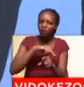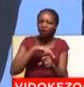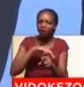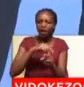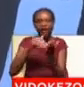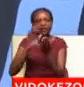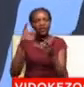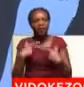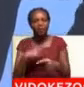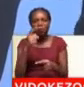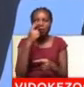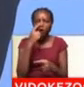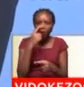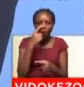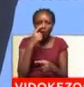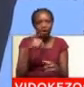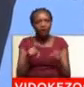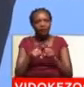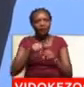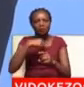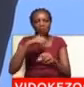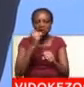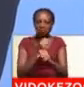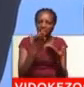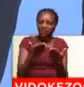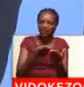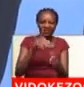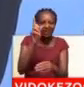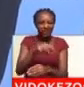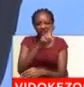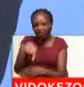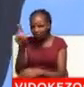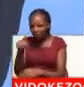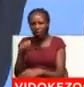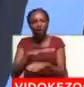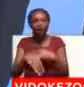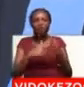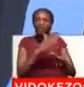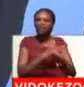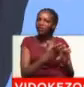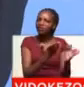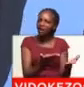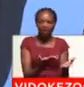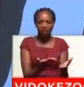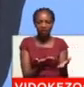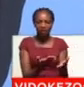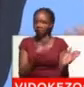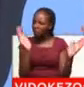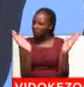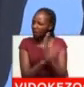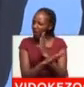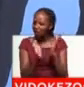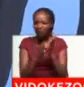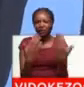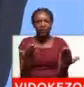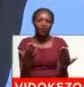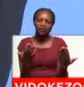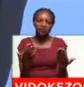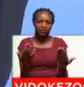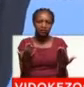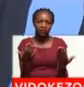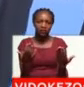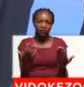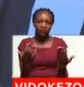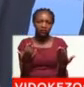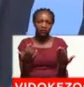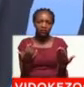sending people home, that we are doing this and we are doing the other, things that have come from nowhere, that we are